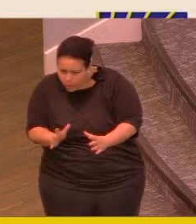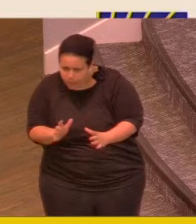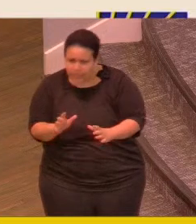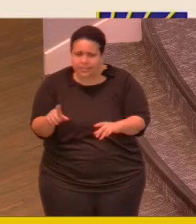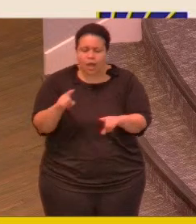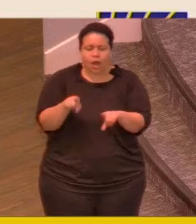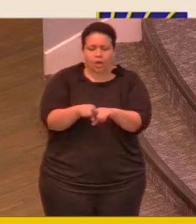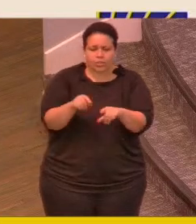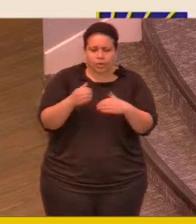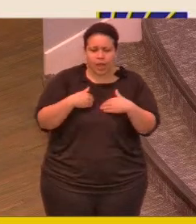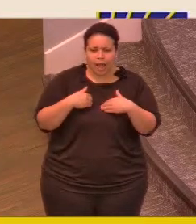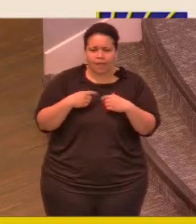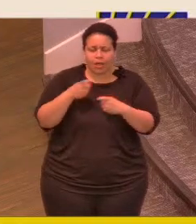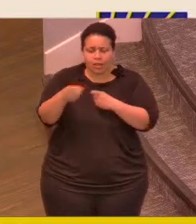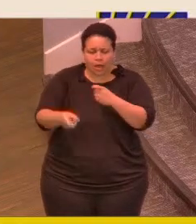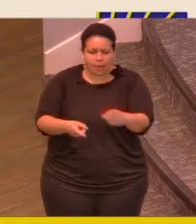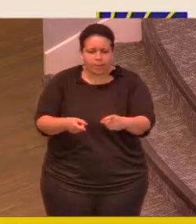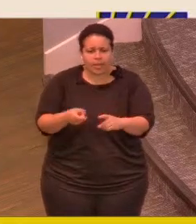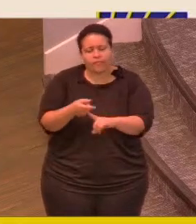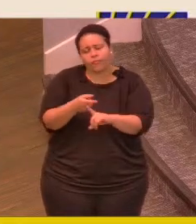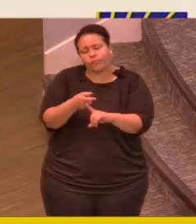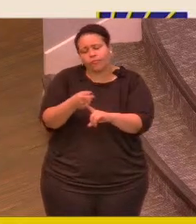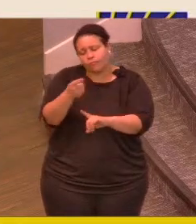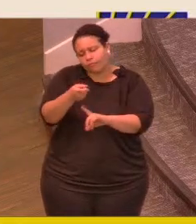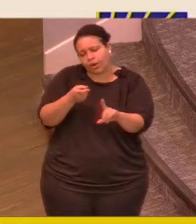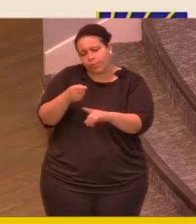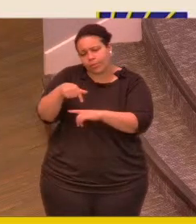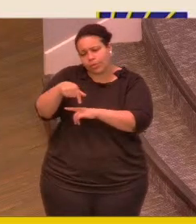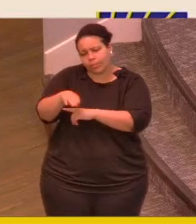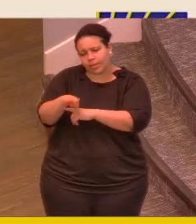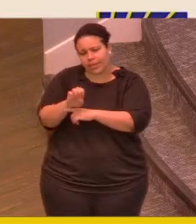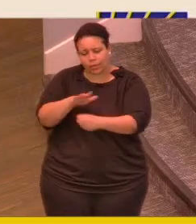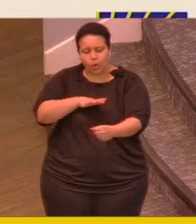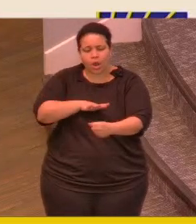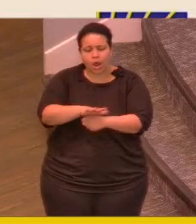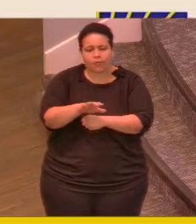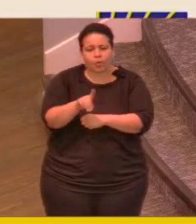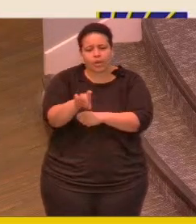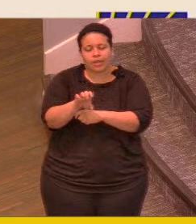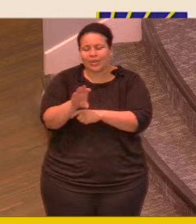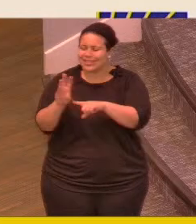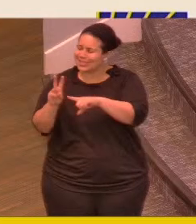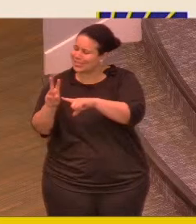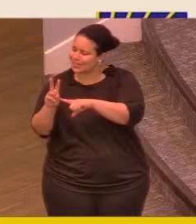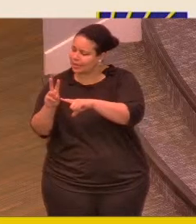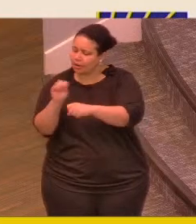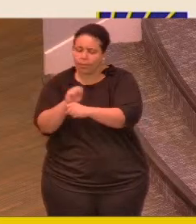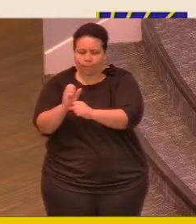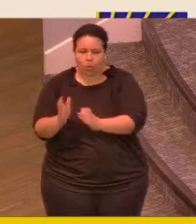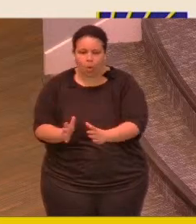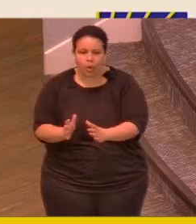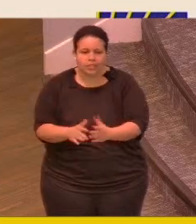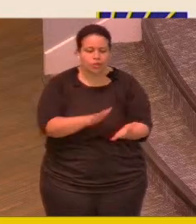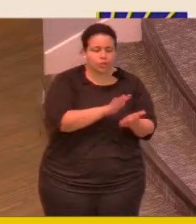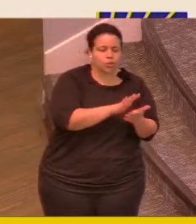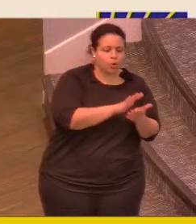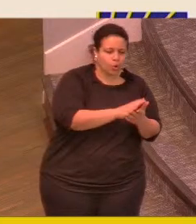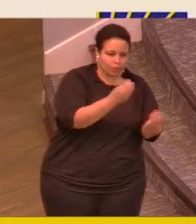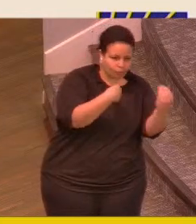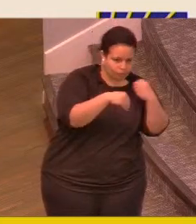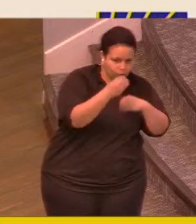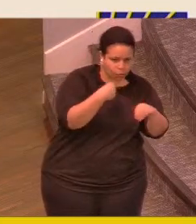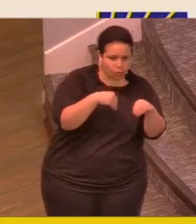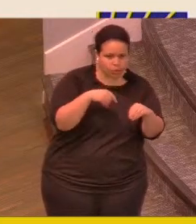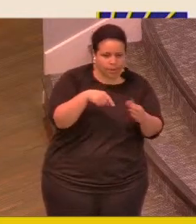also coming through our QBE allotment on April 30th. That's covering 116 employees. School food, they're going to get a